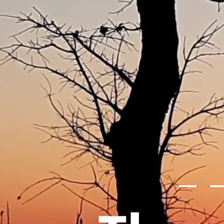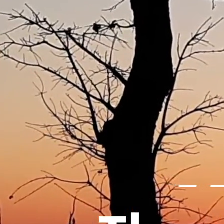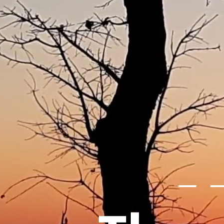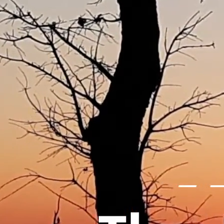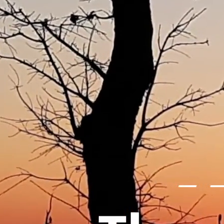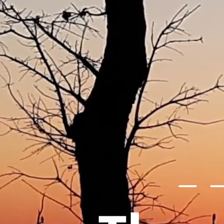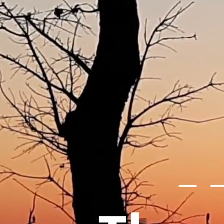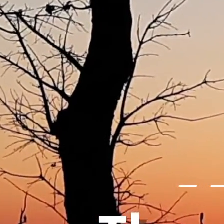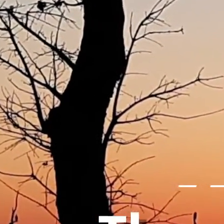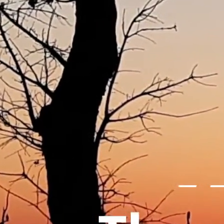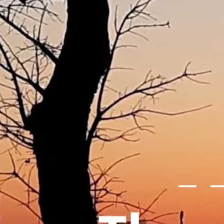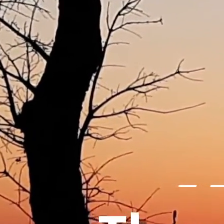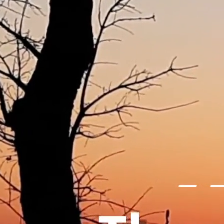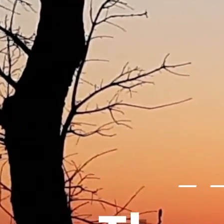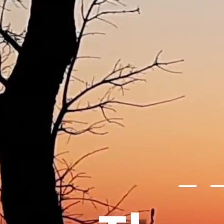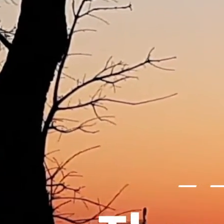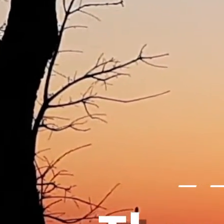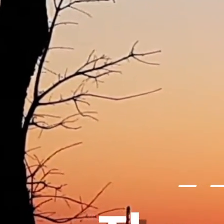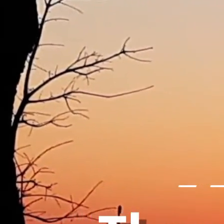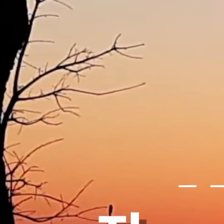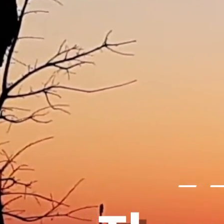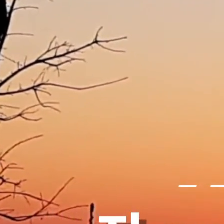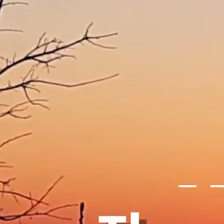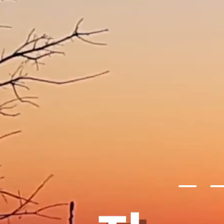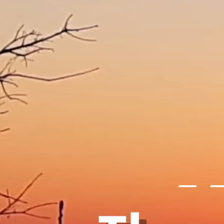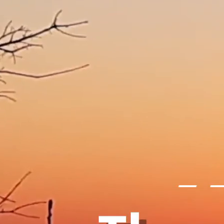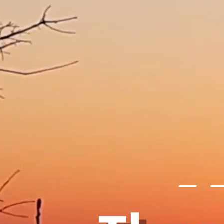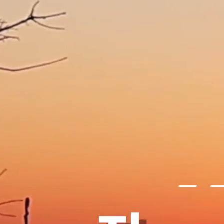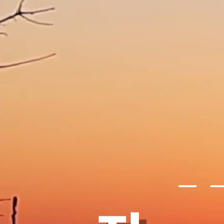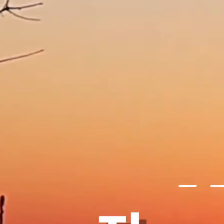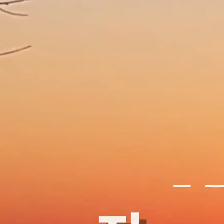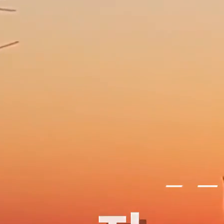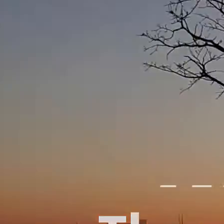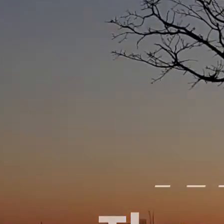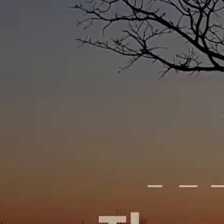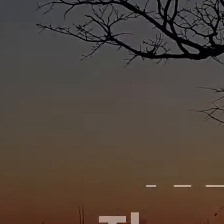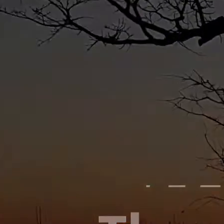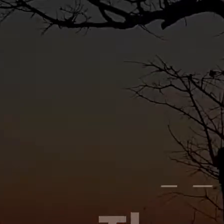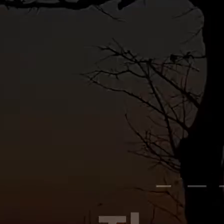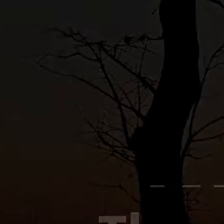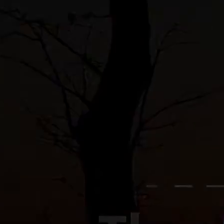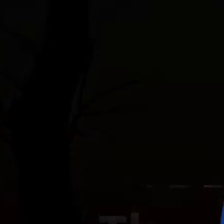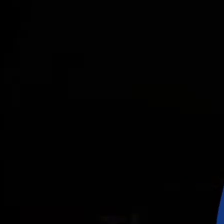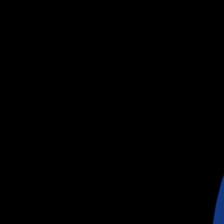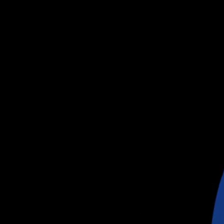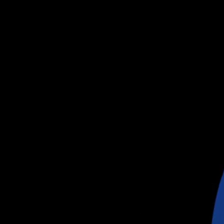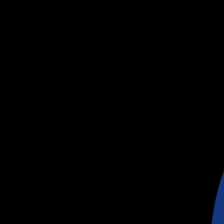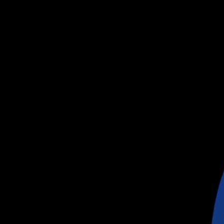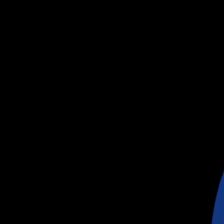and click that bell. Hey, we'll catch you in the next video. Thanks again, you guys. Bye. Bye.